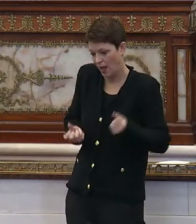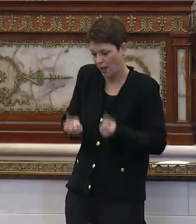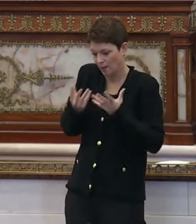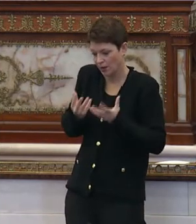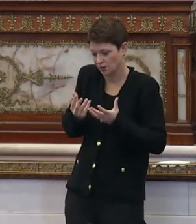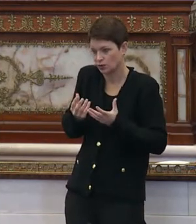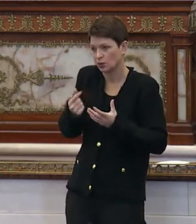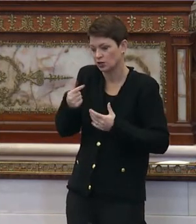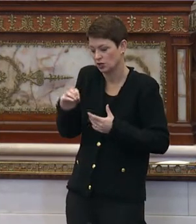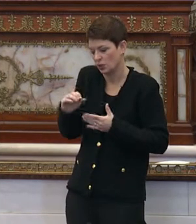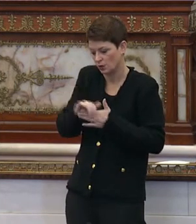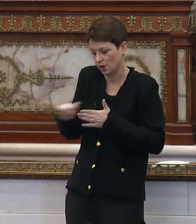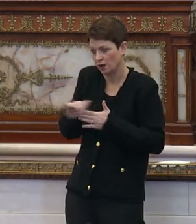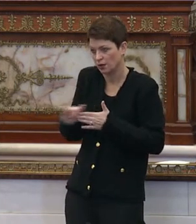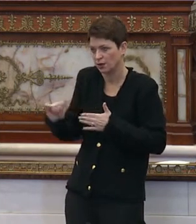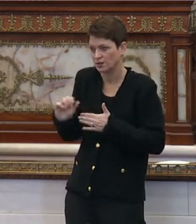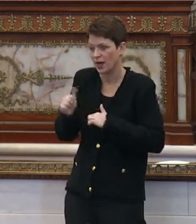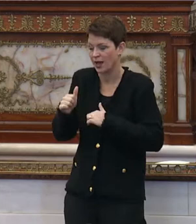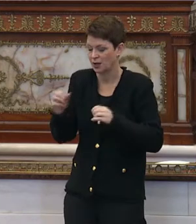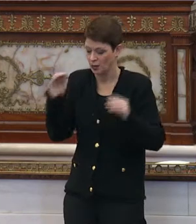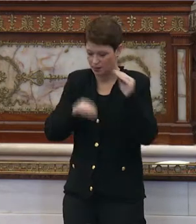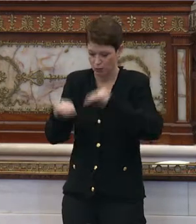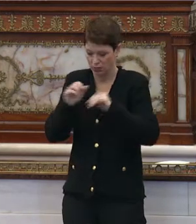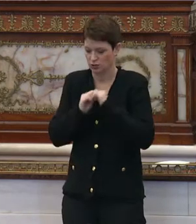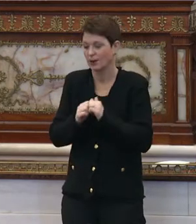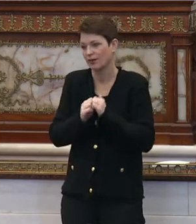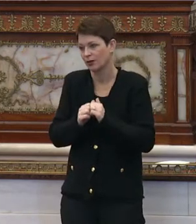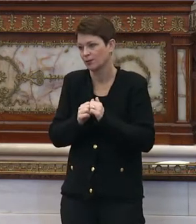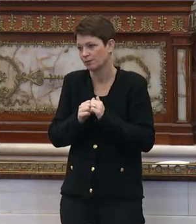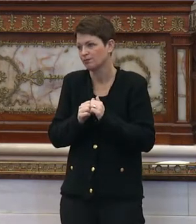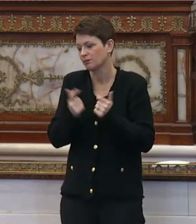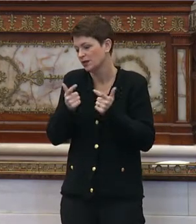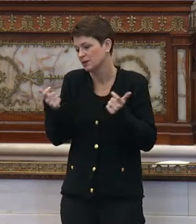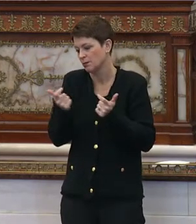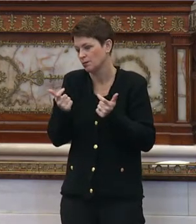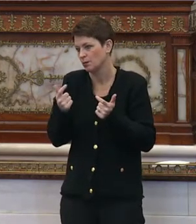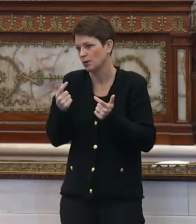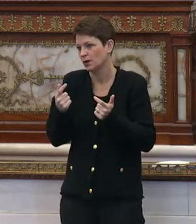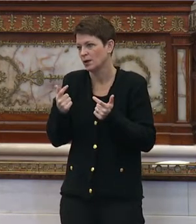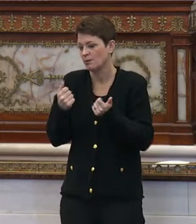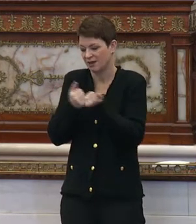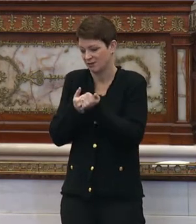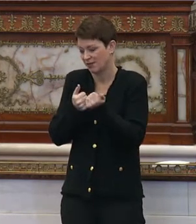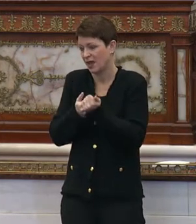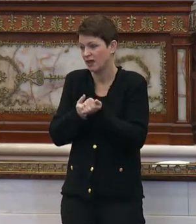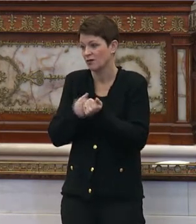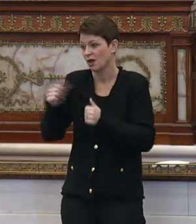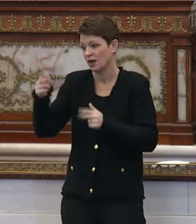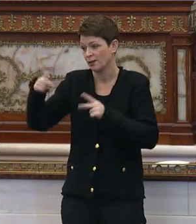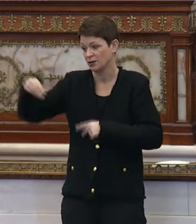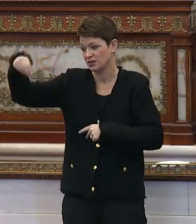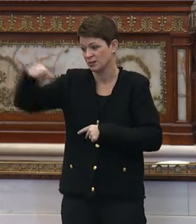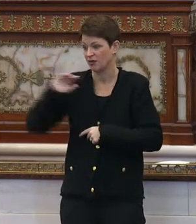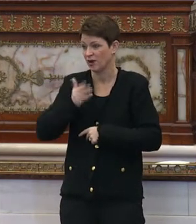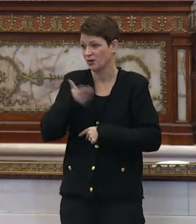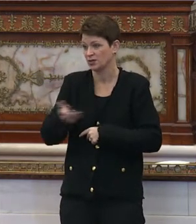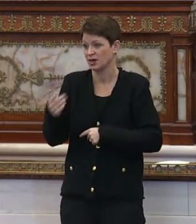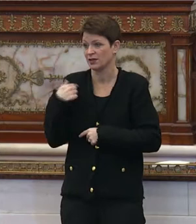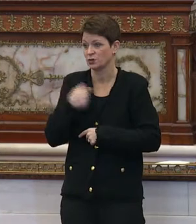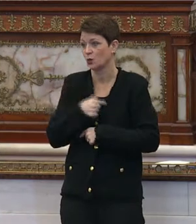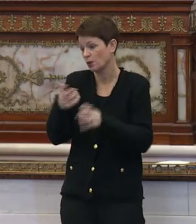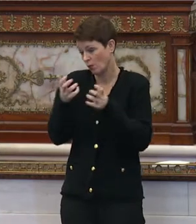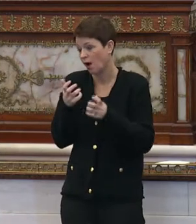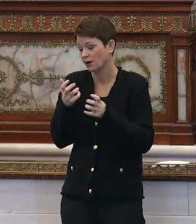GO dollars? How do we put all that together? We're a big fan. If we can get somebody else to pay for our stuff, that's what we're